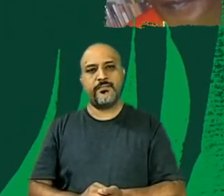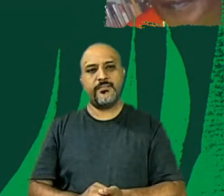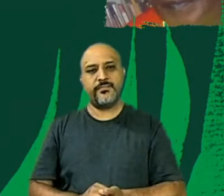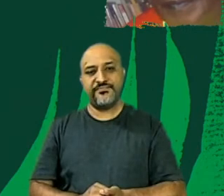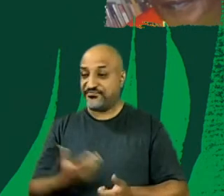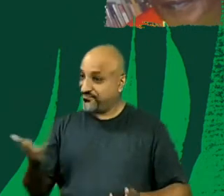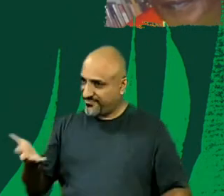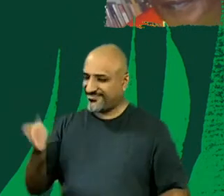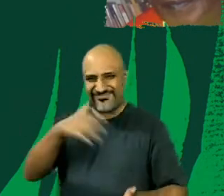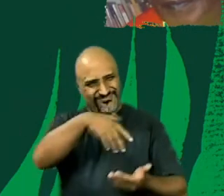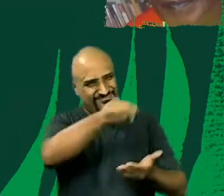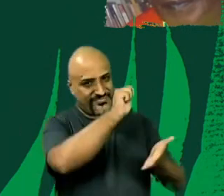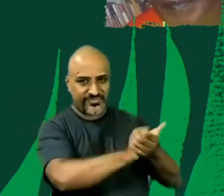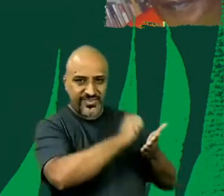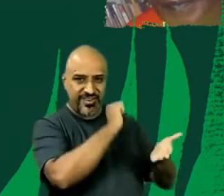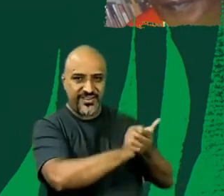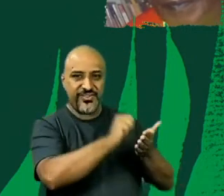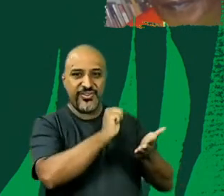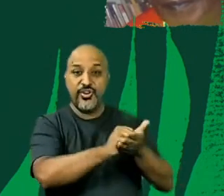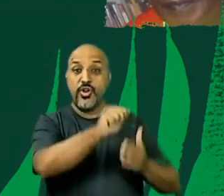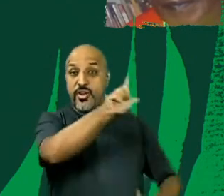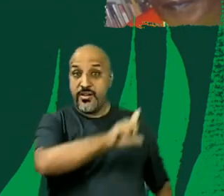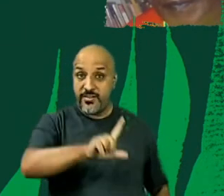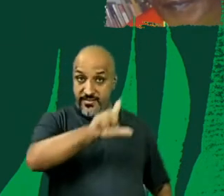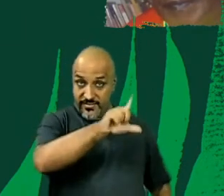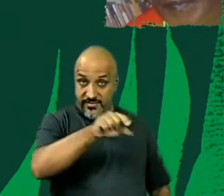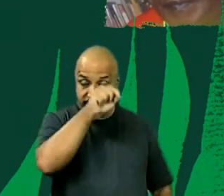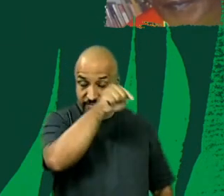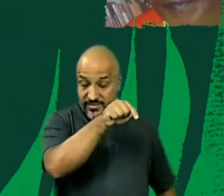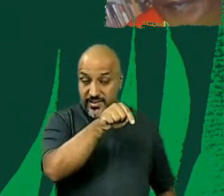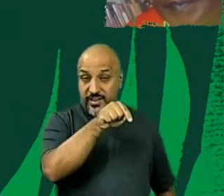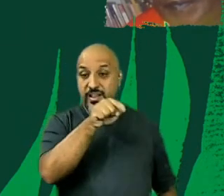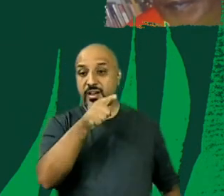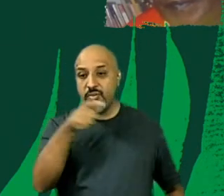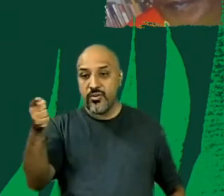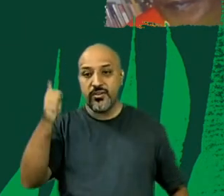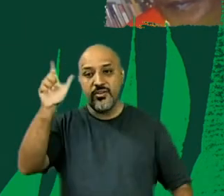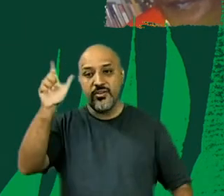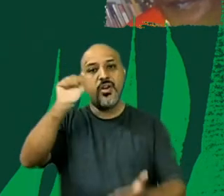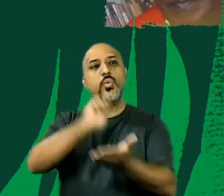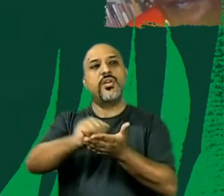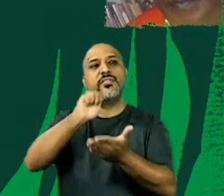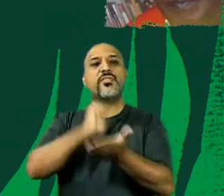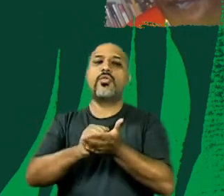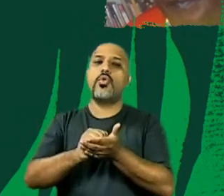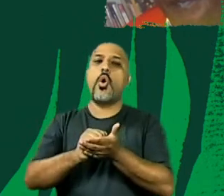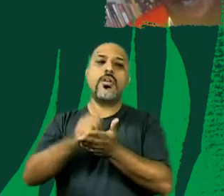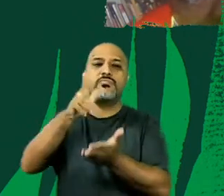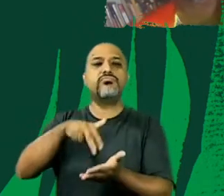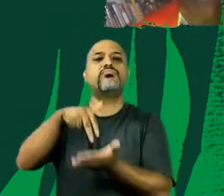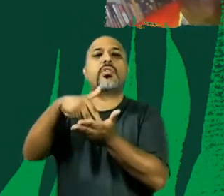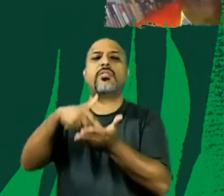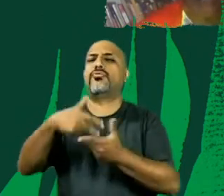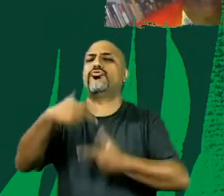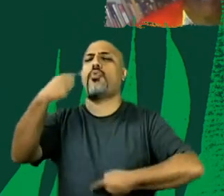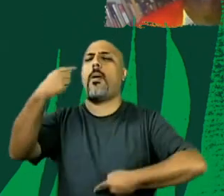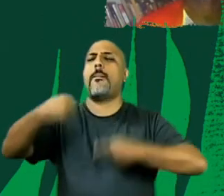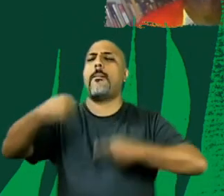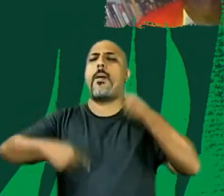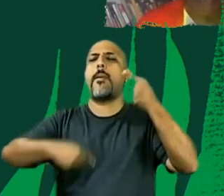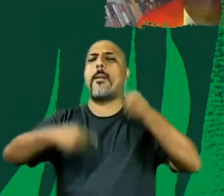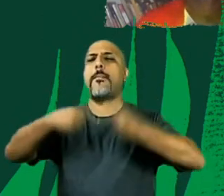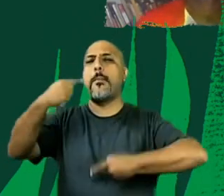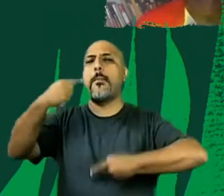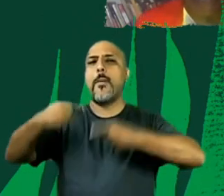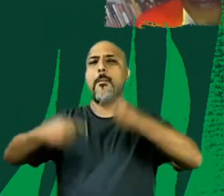For both writers, both you, Conceição, and Alice Walker, are writers who take political